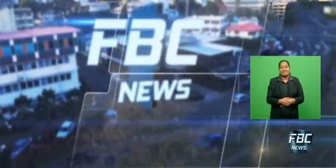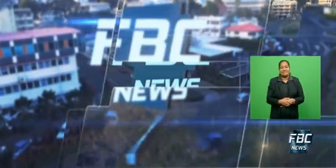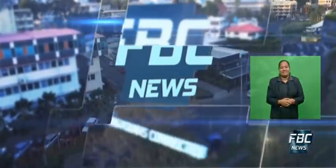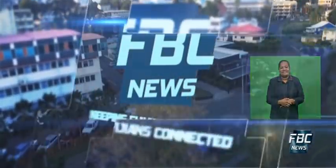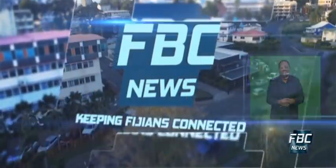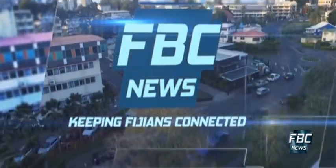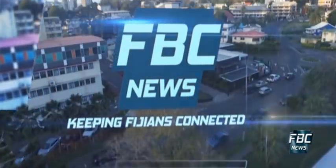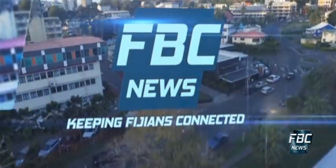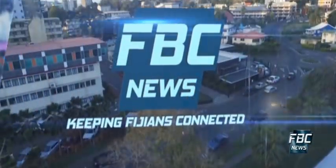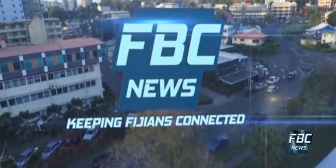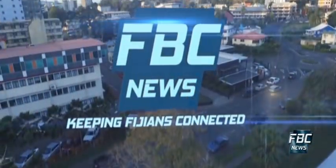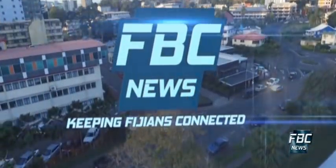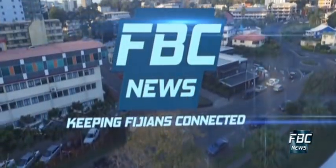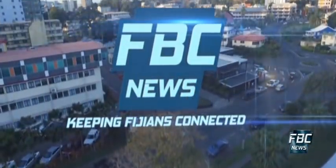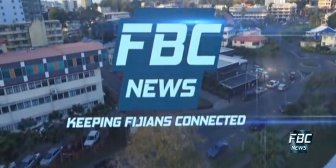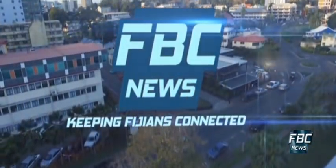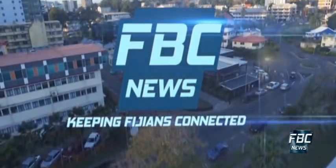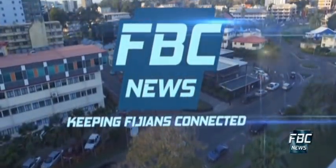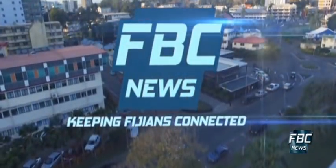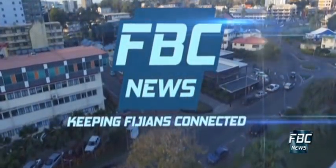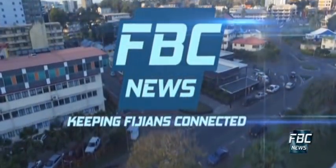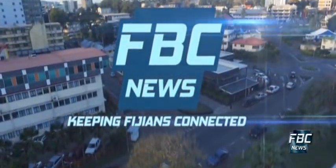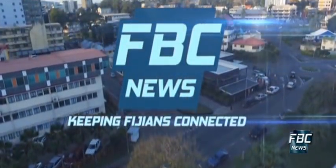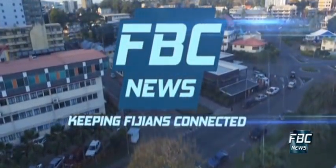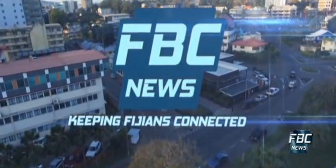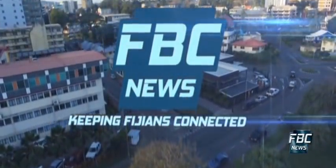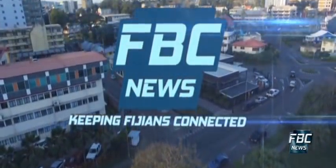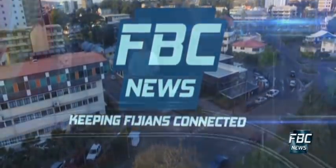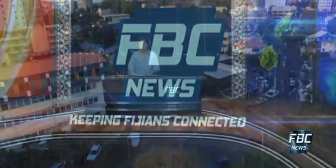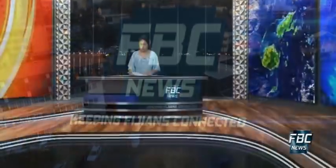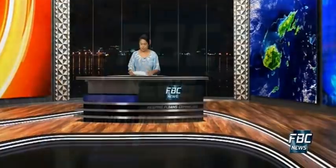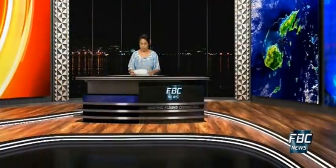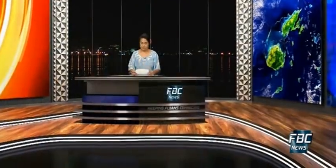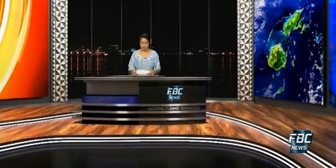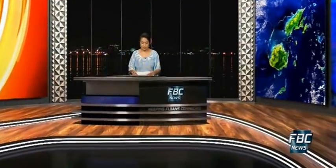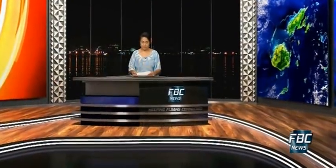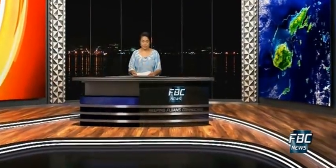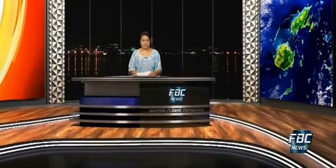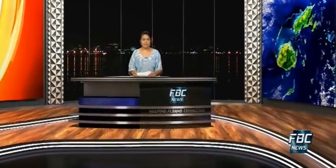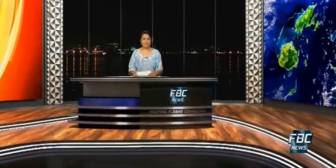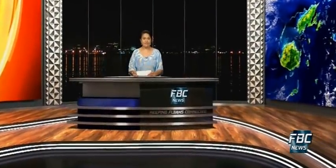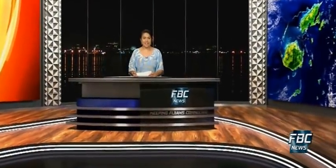From the studios of FBC Suva, Jackie Smith.